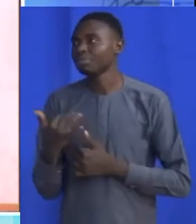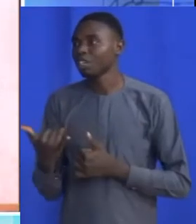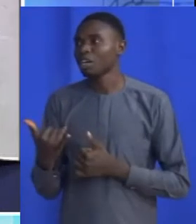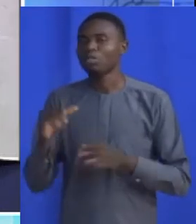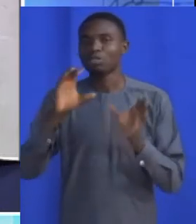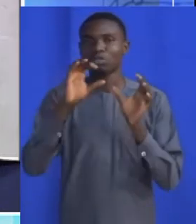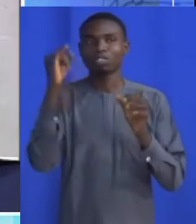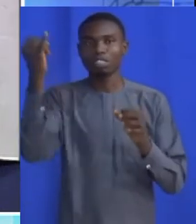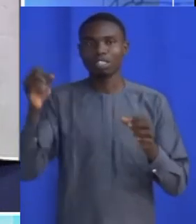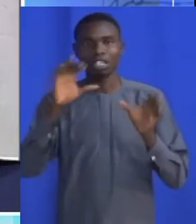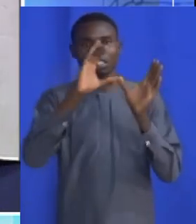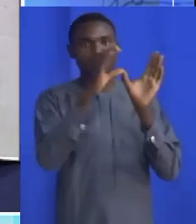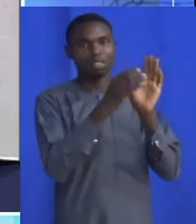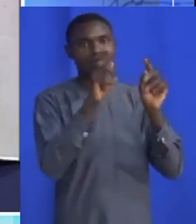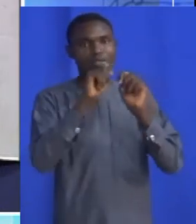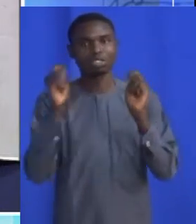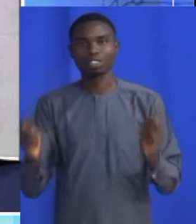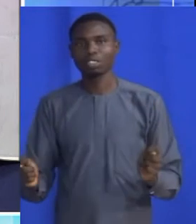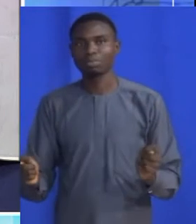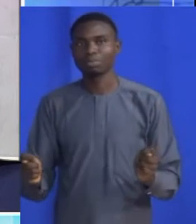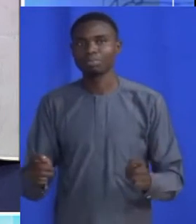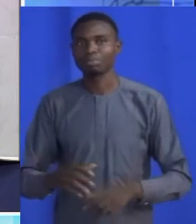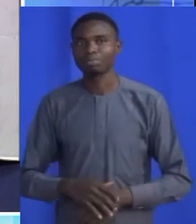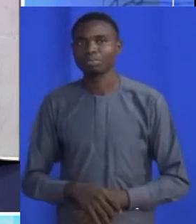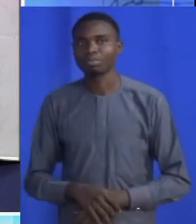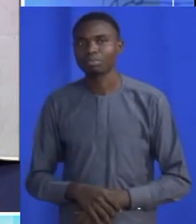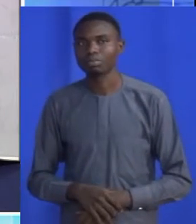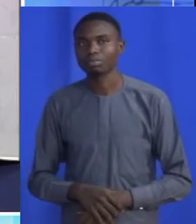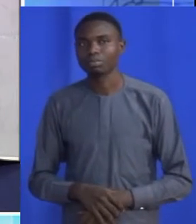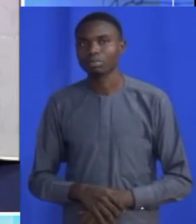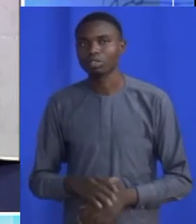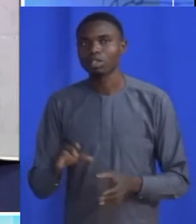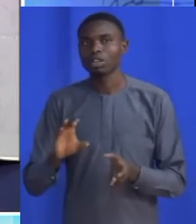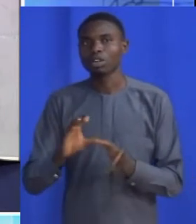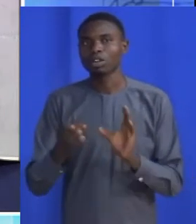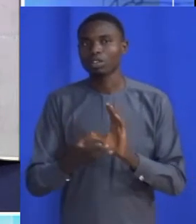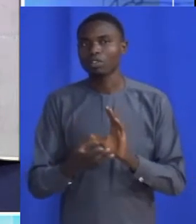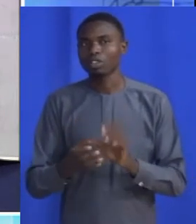state of emergency. That's the first problem. State of emergency.